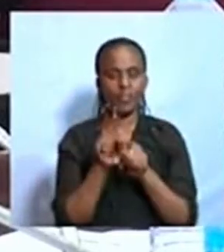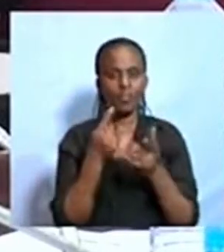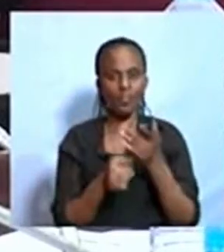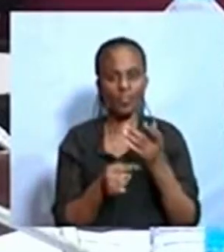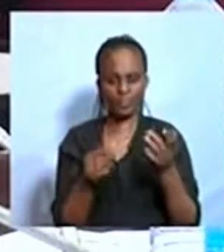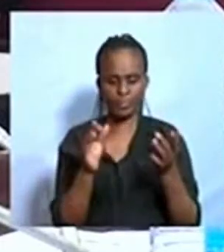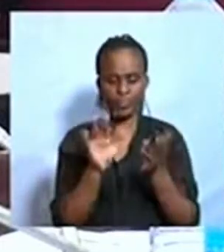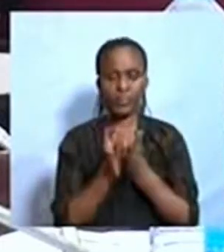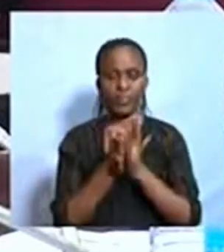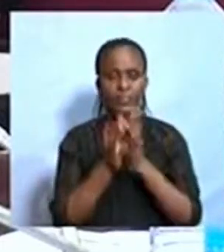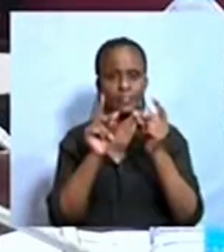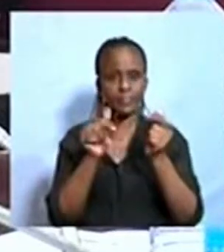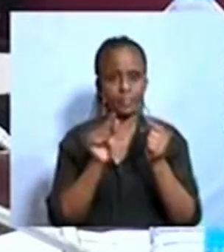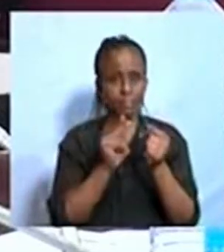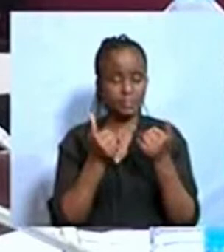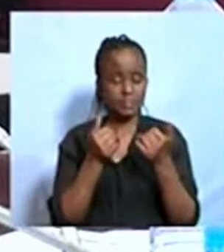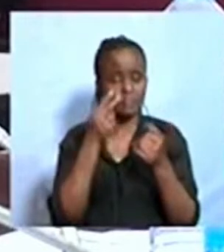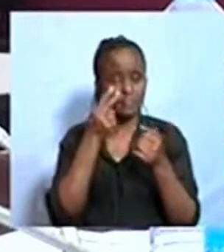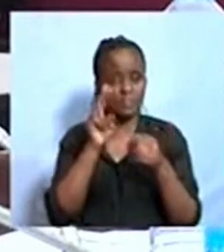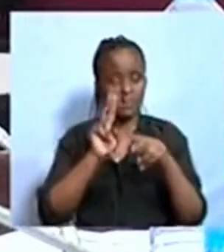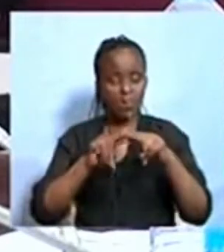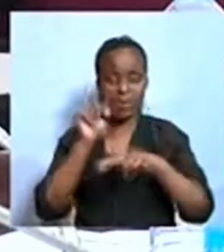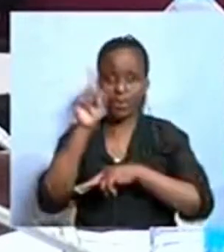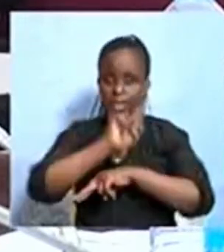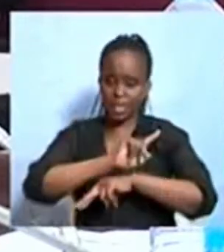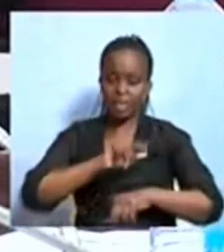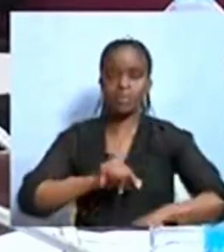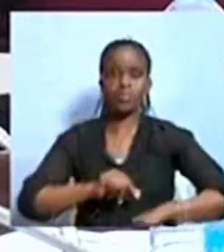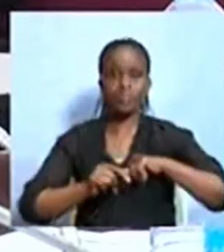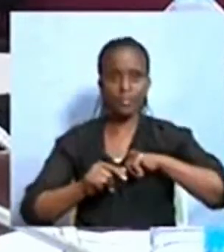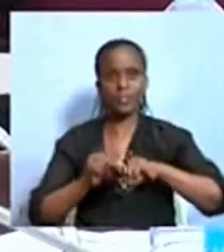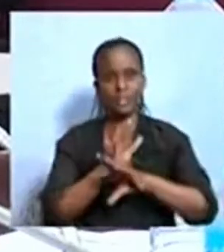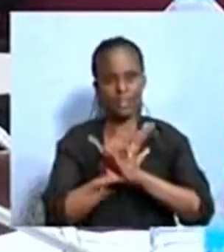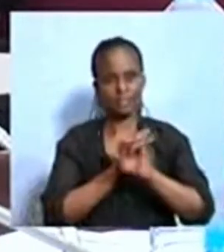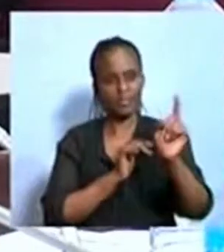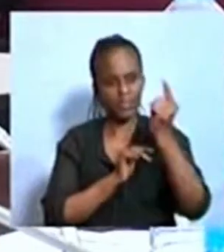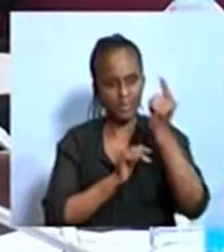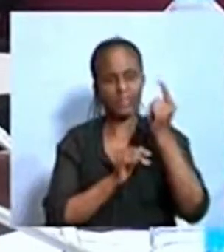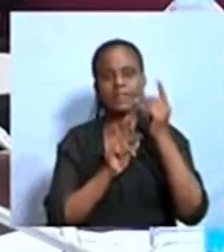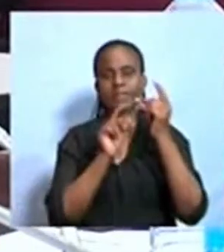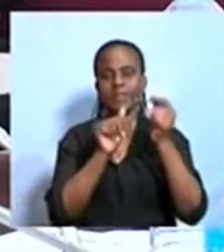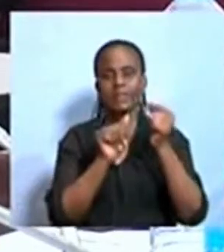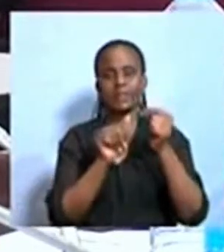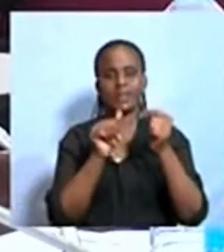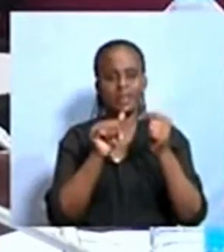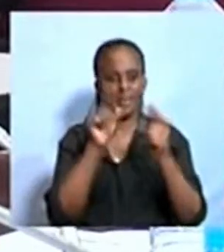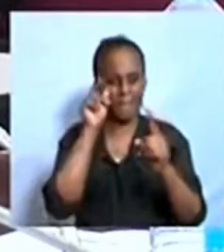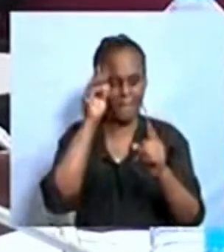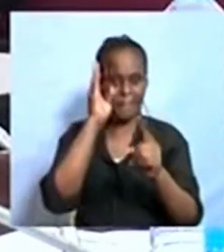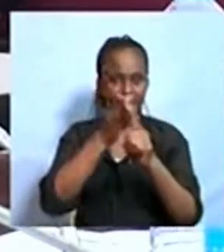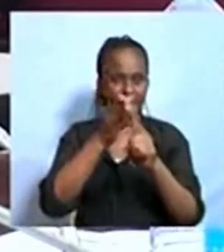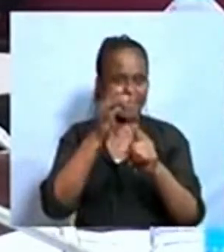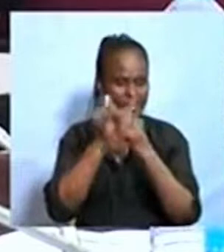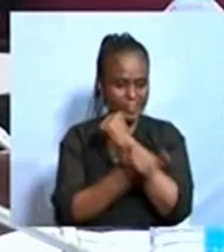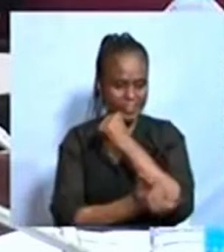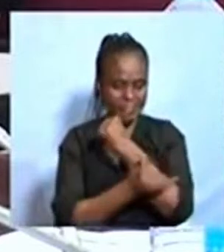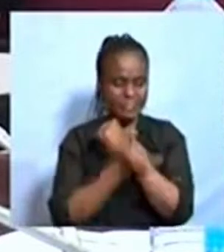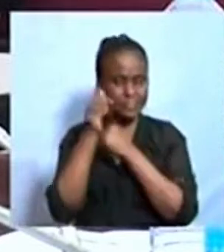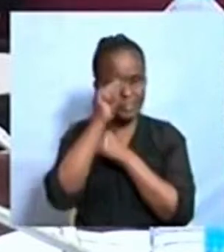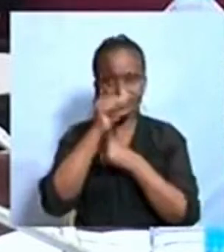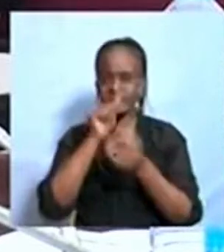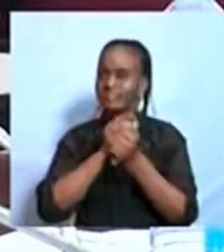get us to there. I mean, we could sit one day and boast that Zambia was actually the first one to hit this mark, because a number of African countries are